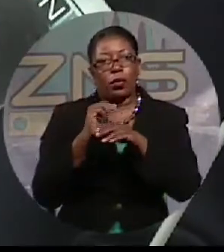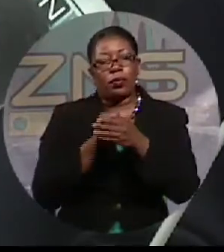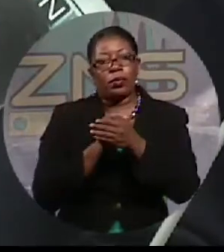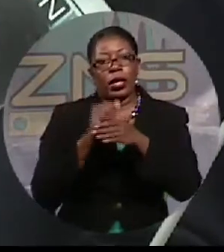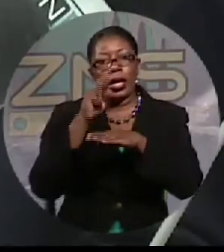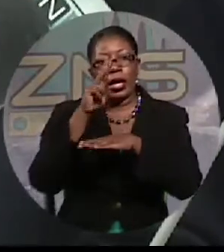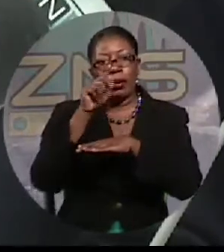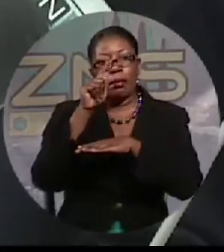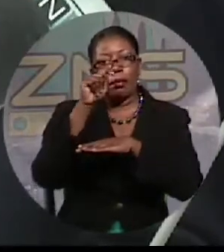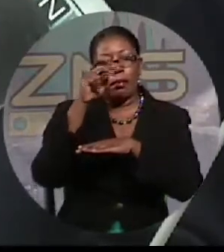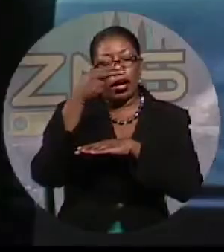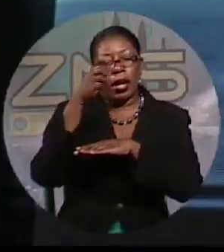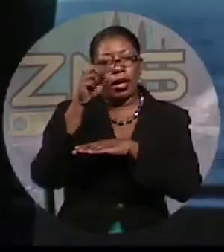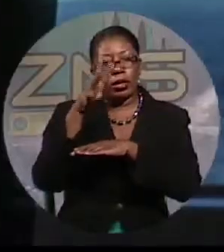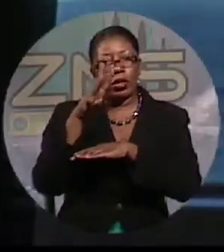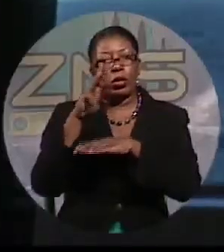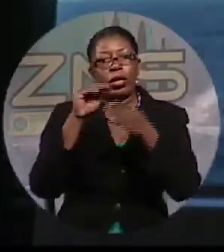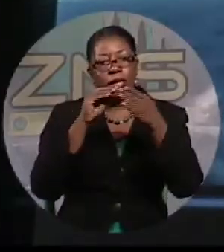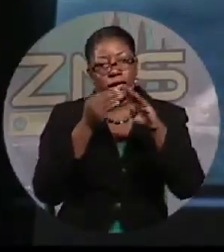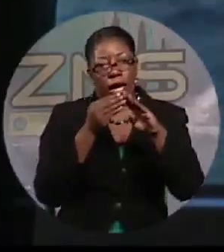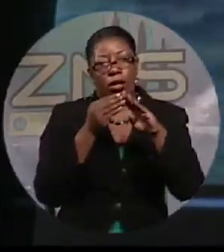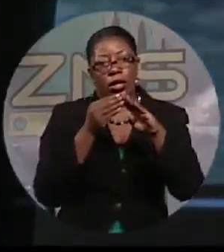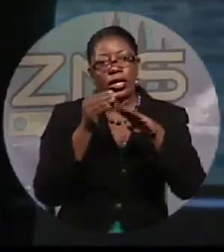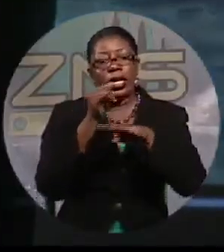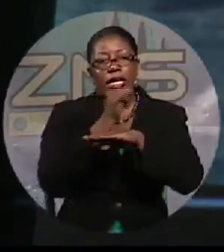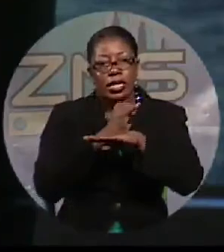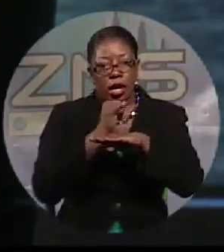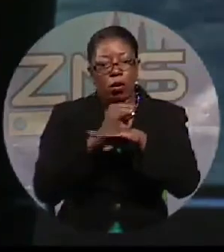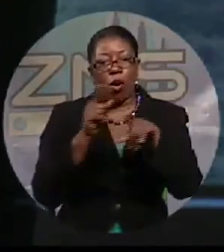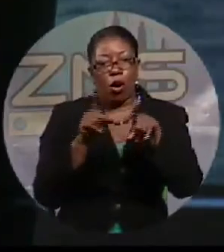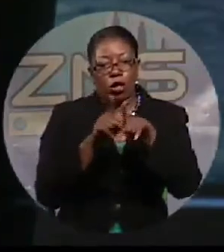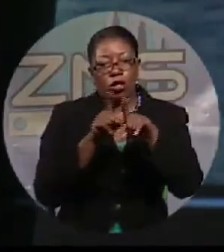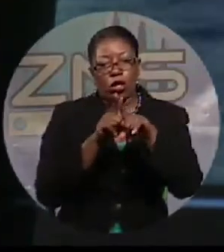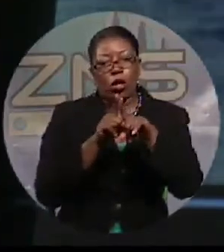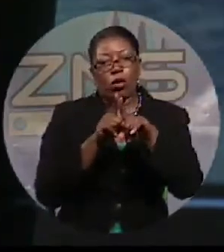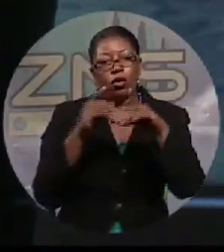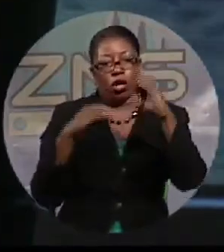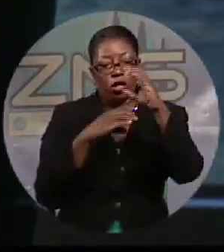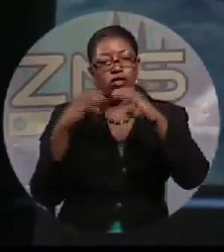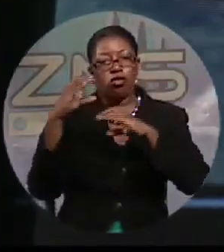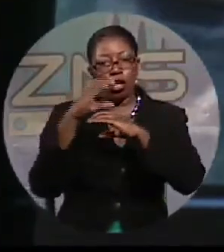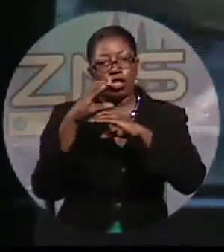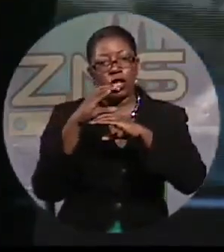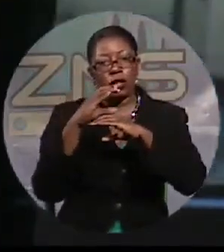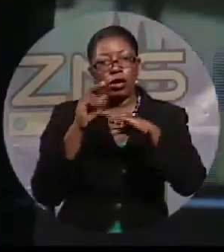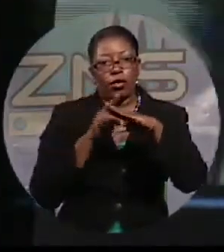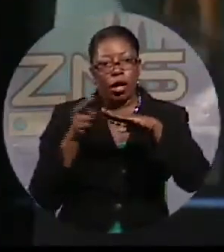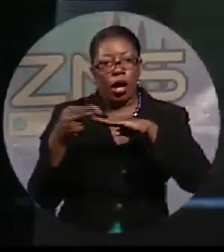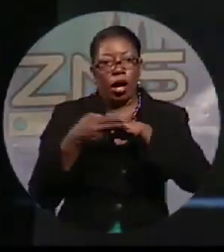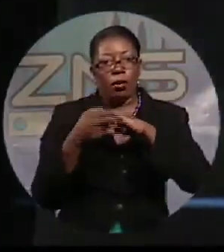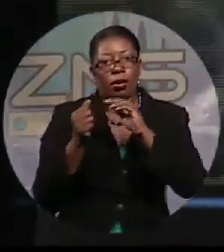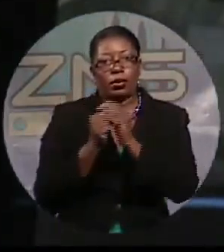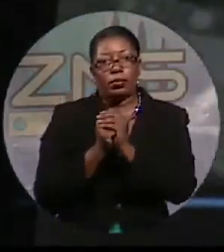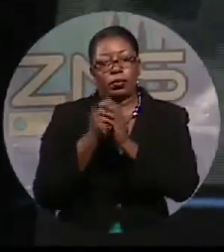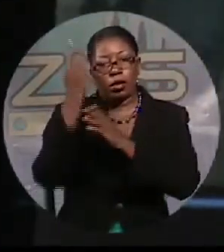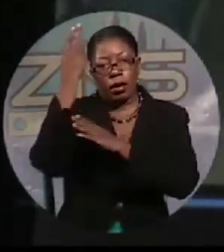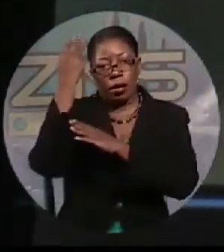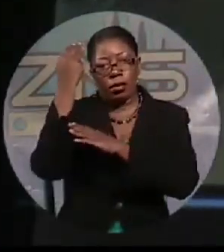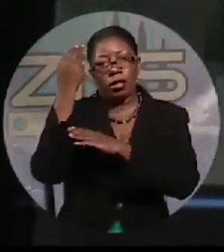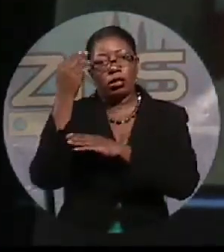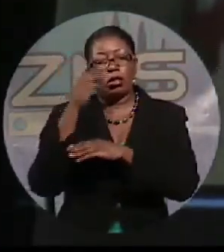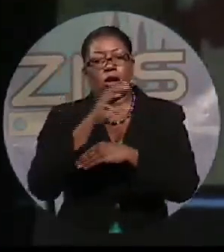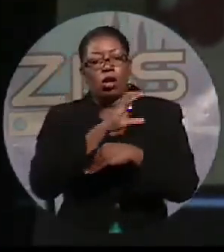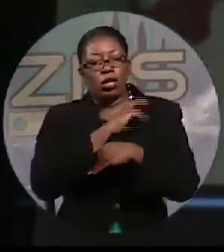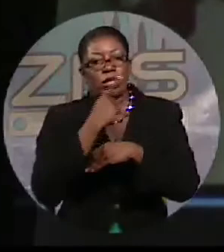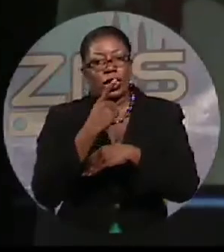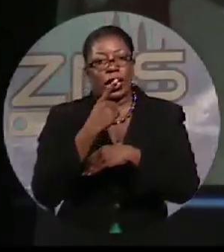Matthewtown in Great Agua. Pleased that border control is getting a further boost, Prime Minister Christie believes these new vessels will be